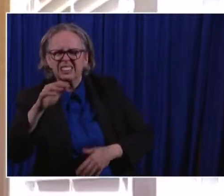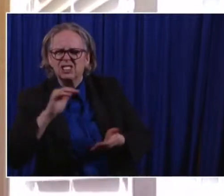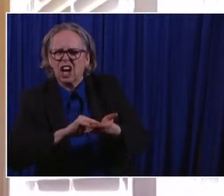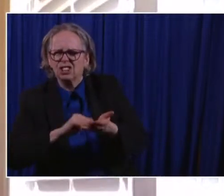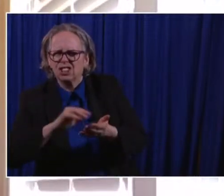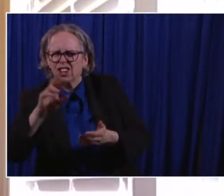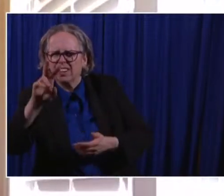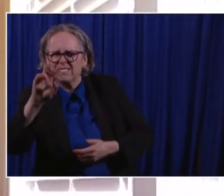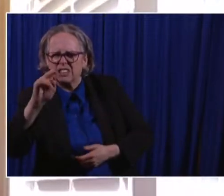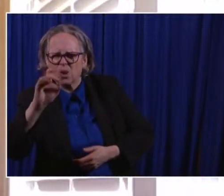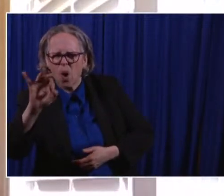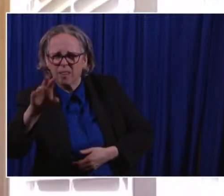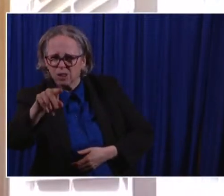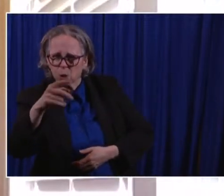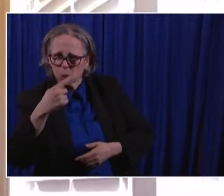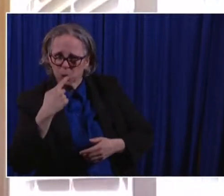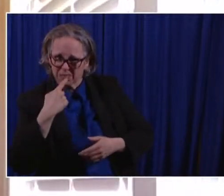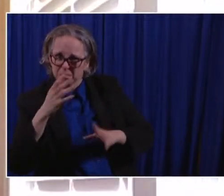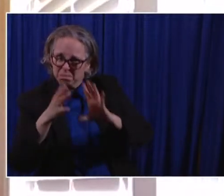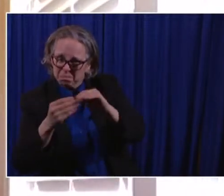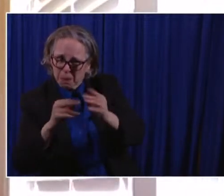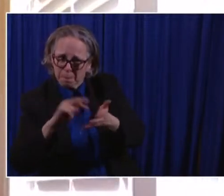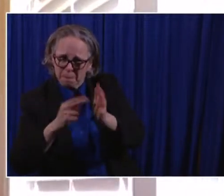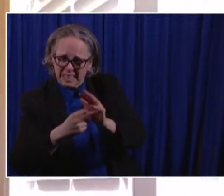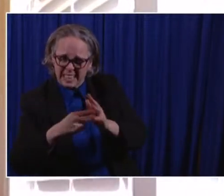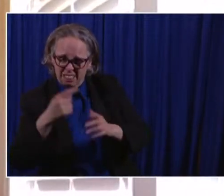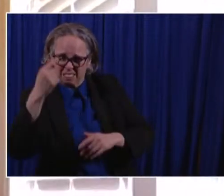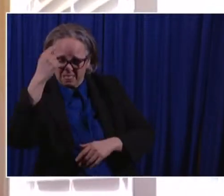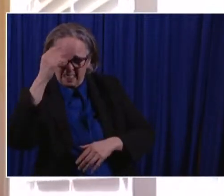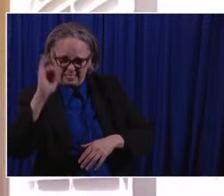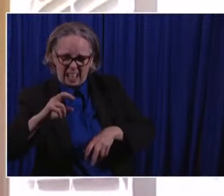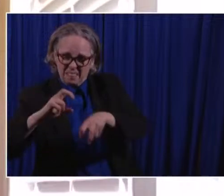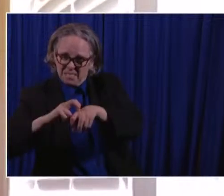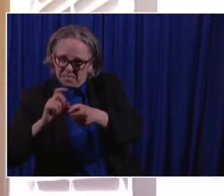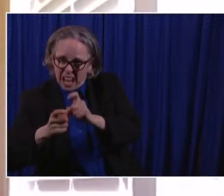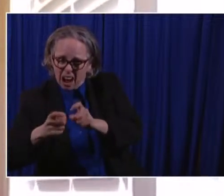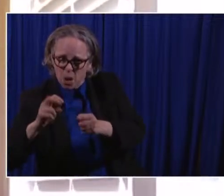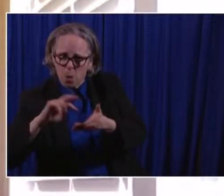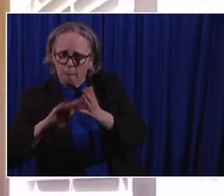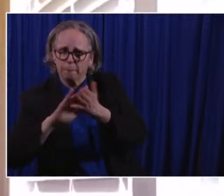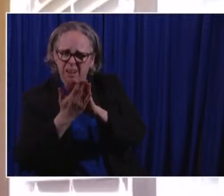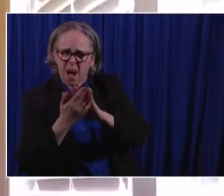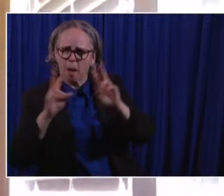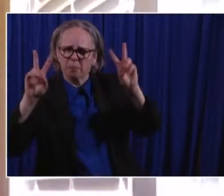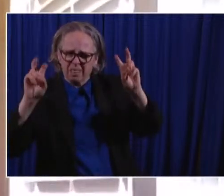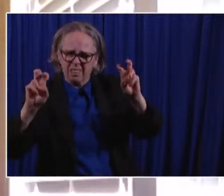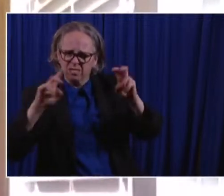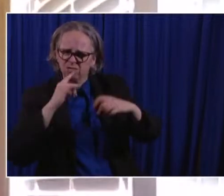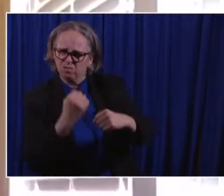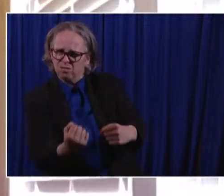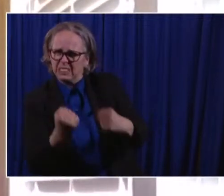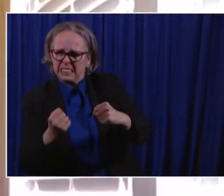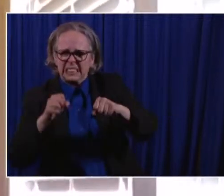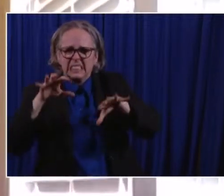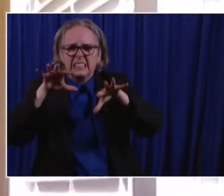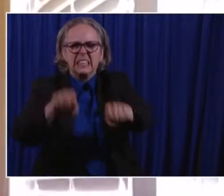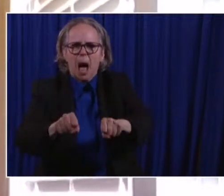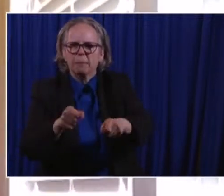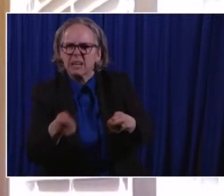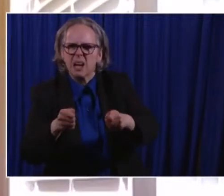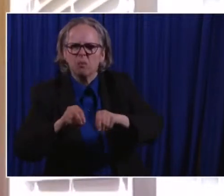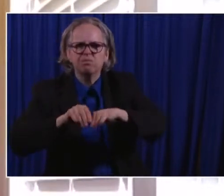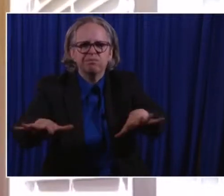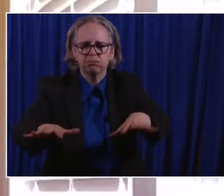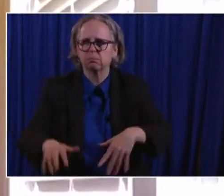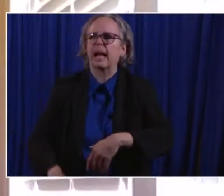the variant would become the virus. Has that happened yet? Sounds like it hasn't. Well, that's exactly what's evolving. So what we're seeing is that